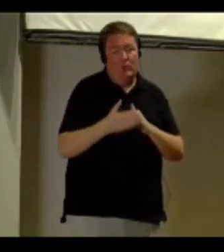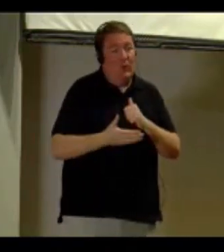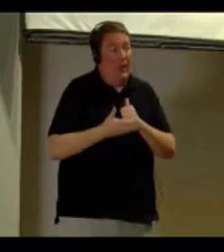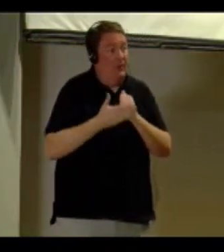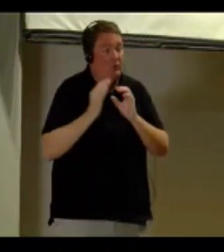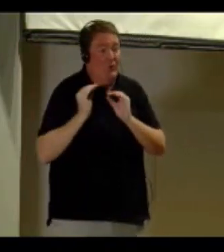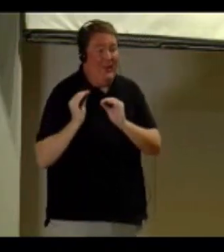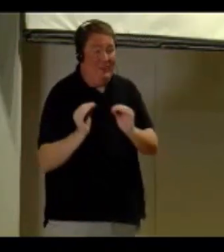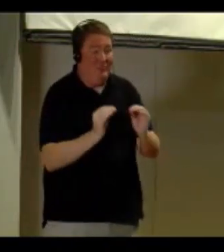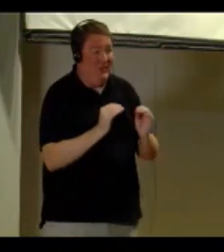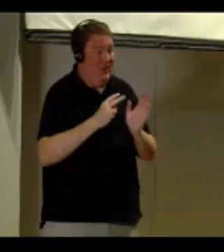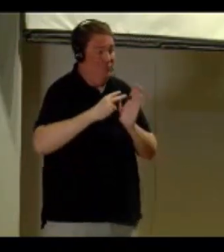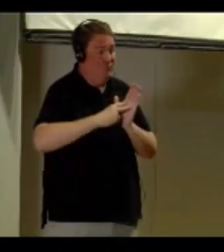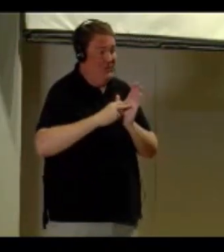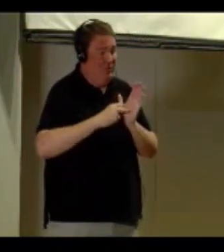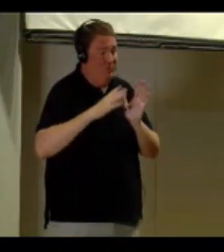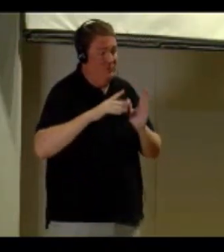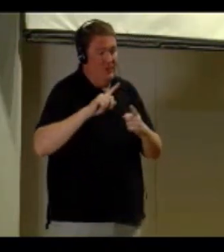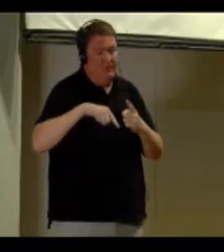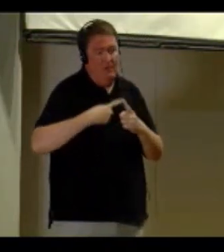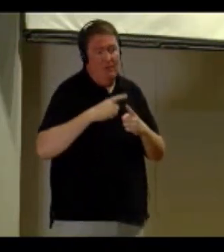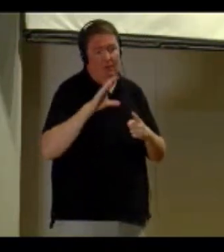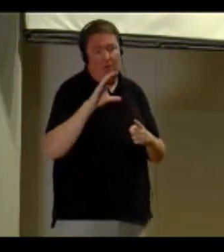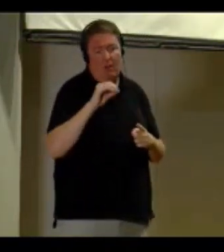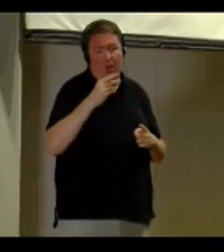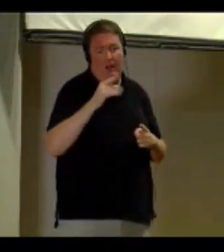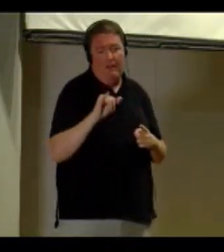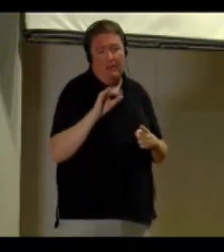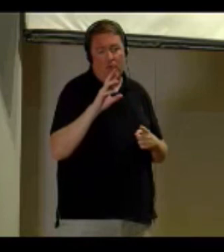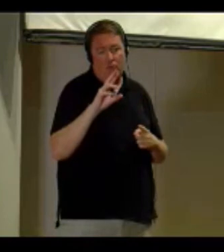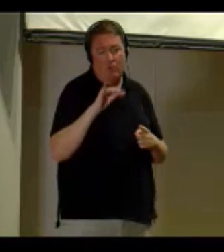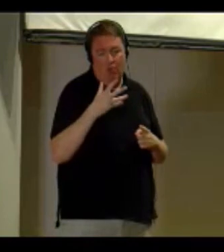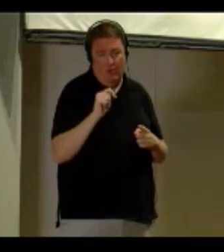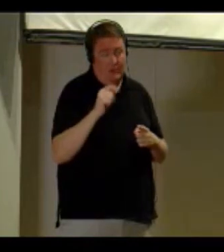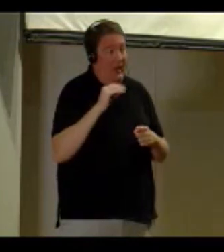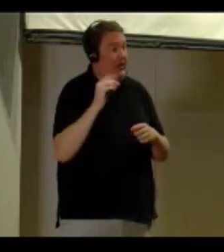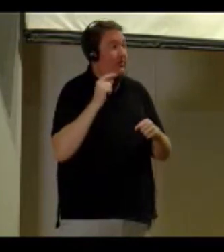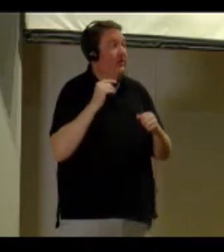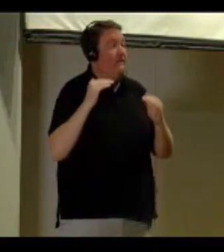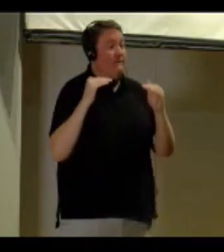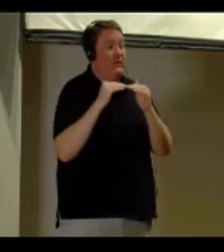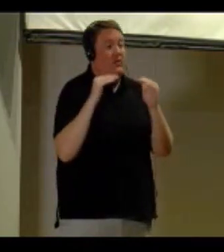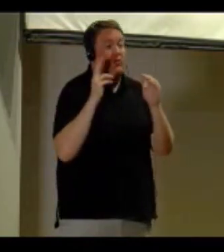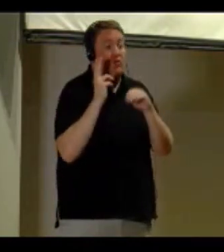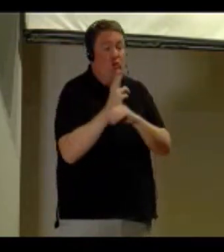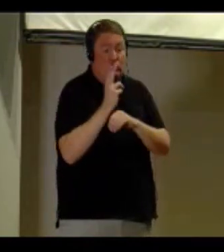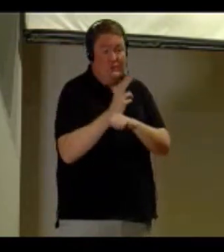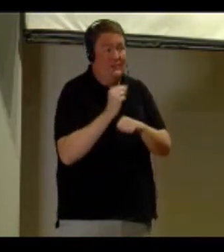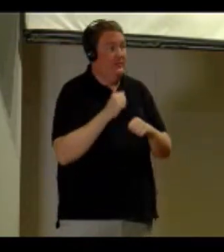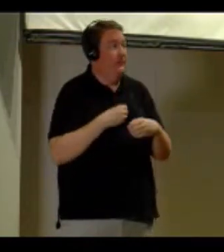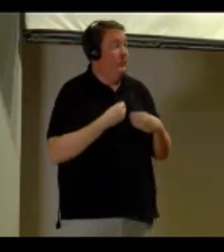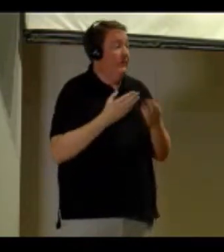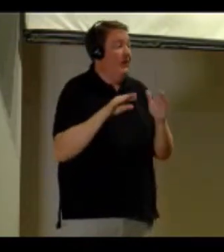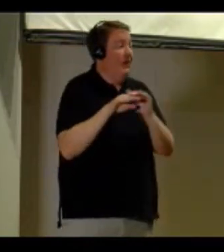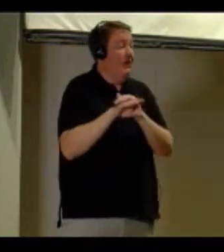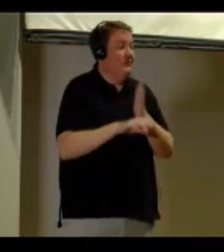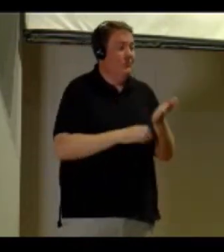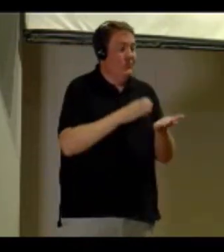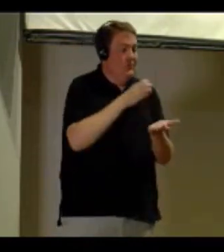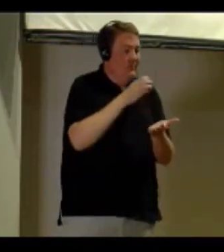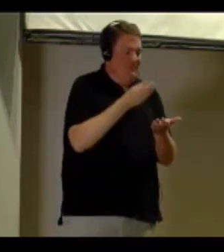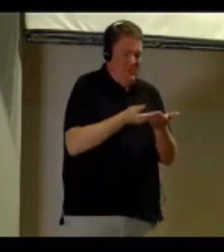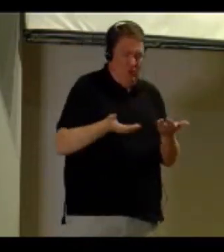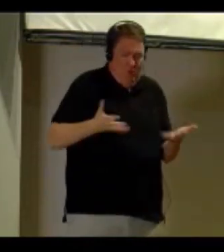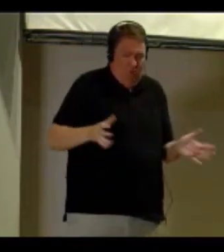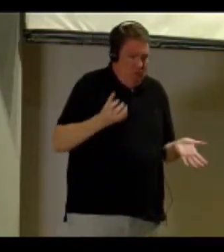readers about the parameters of copyright and the role of fair use in providing access to copyrighted